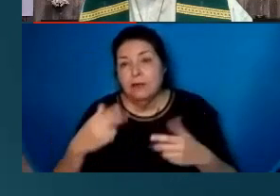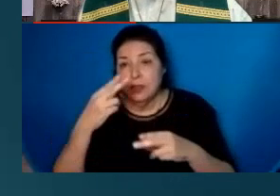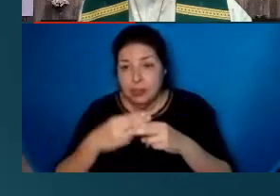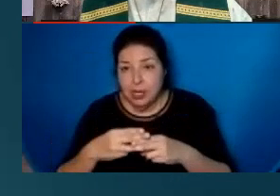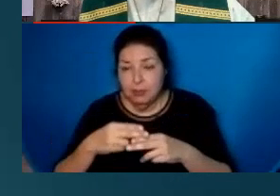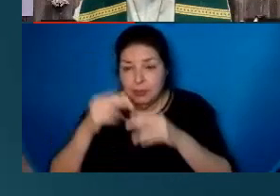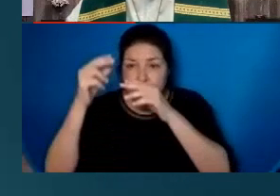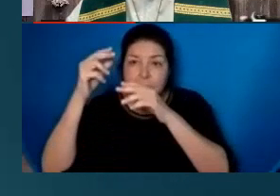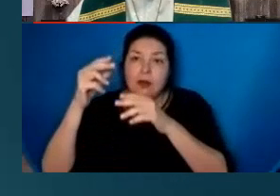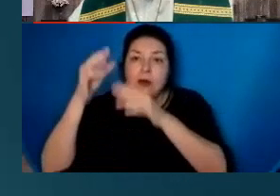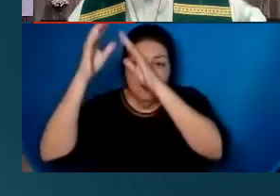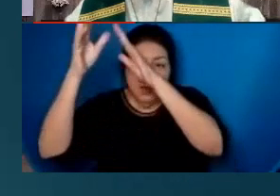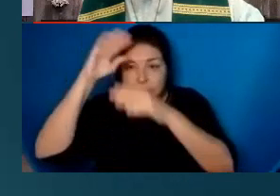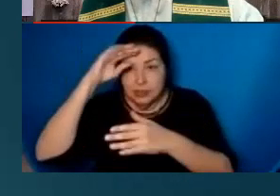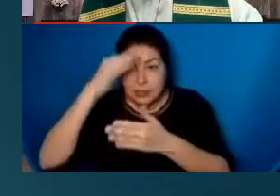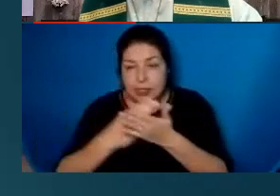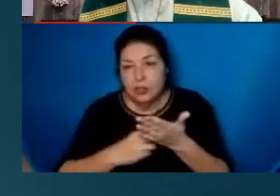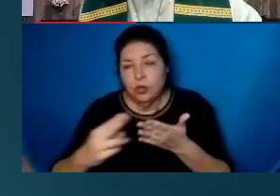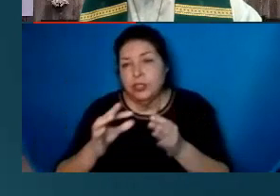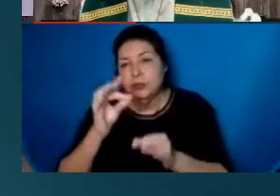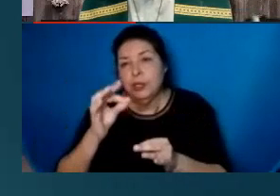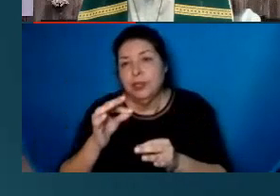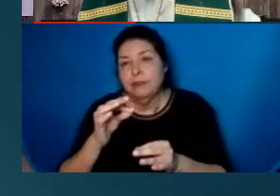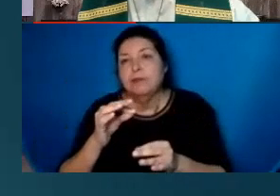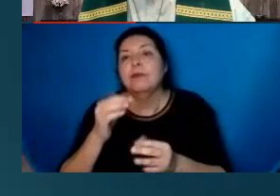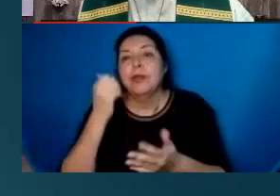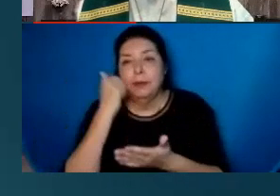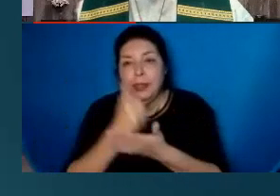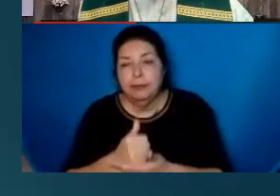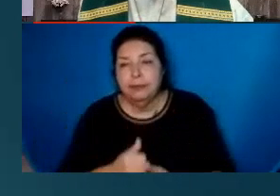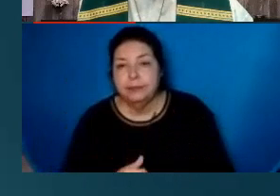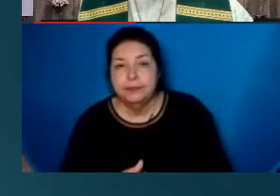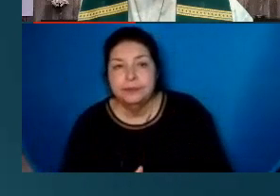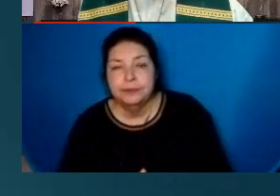Father, Son, and Holy Spirit, amen.